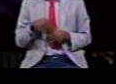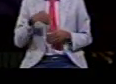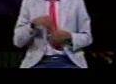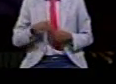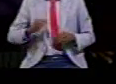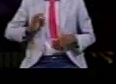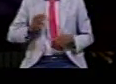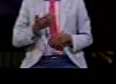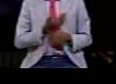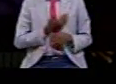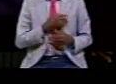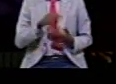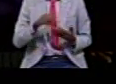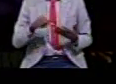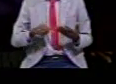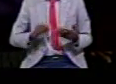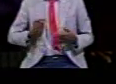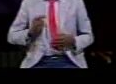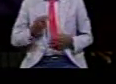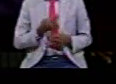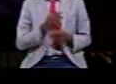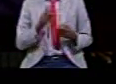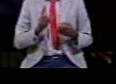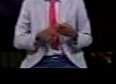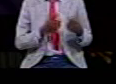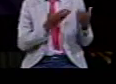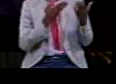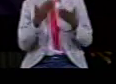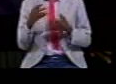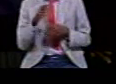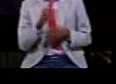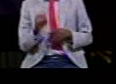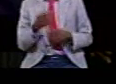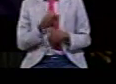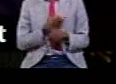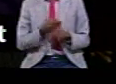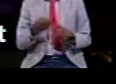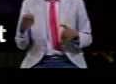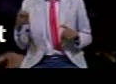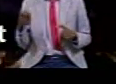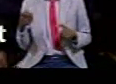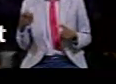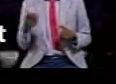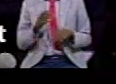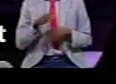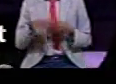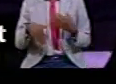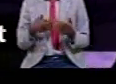Oh.